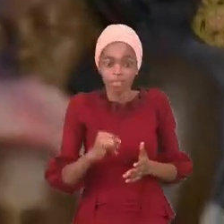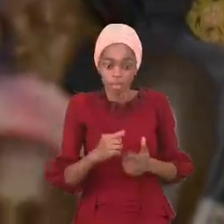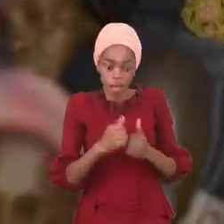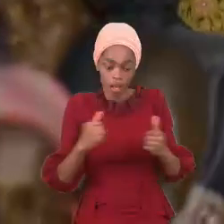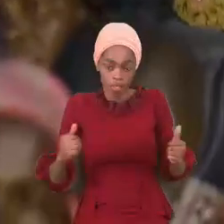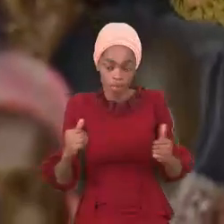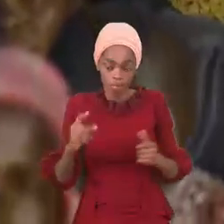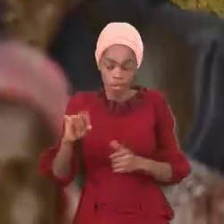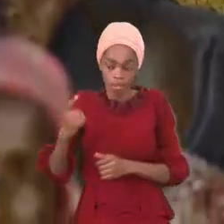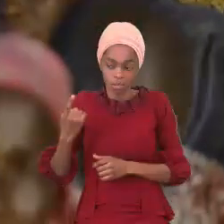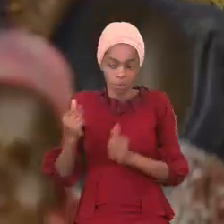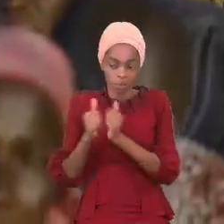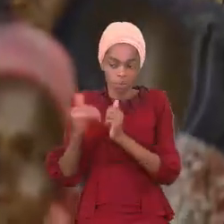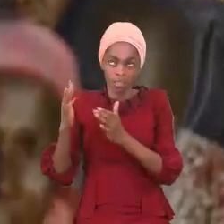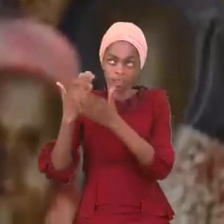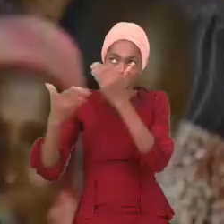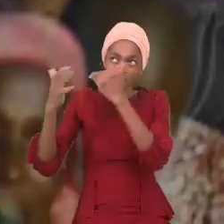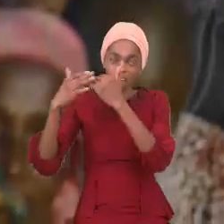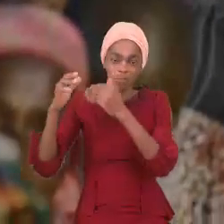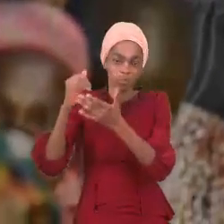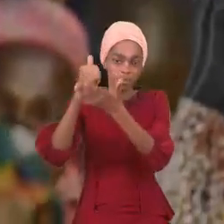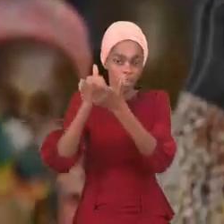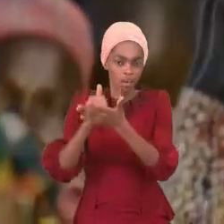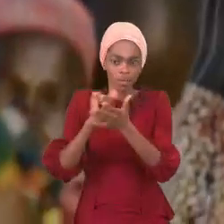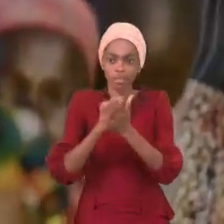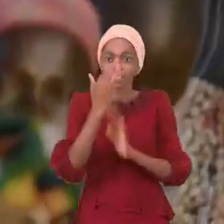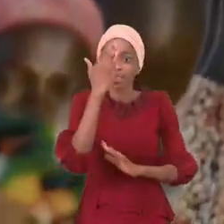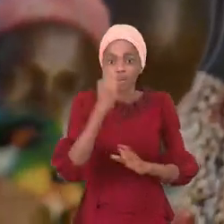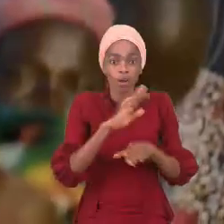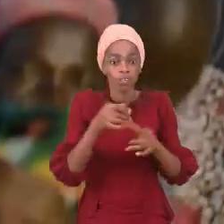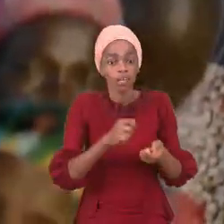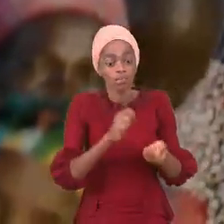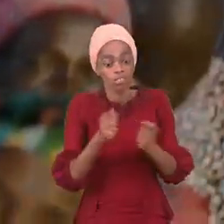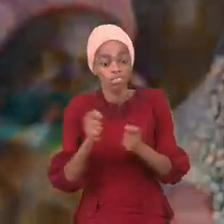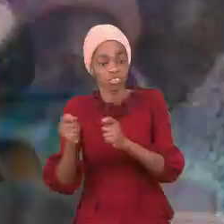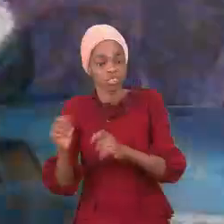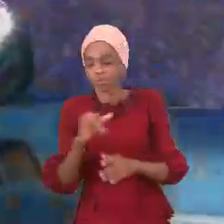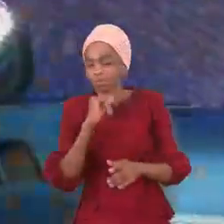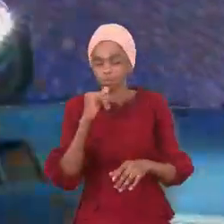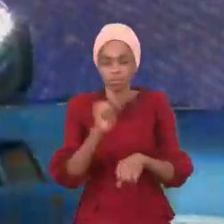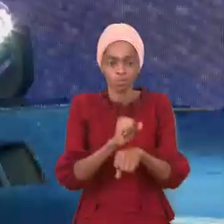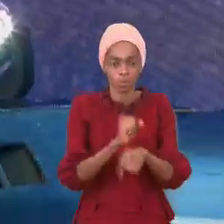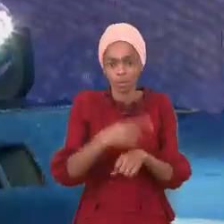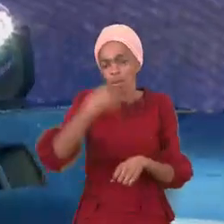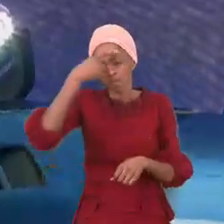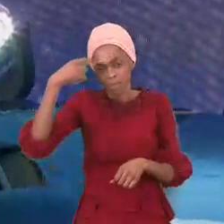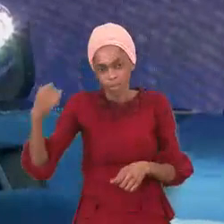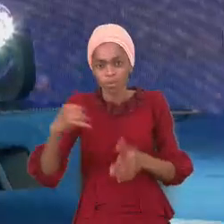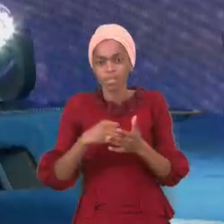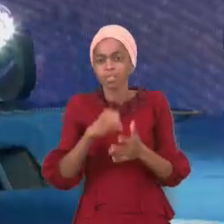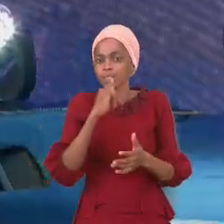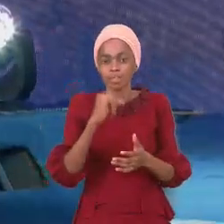alone without the help of heaven. That's why those resolutions don't work, because it's